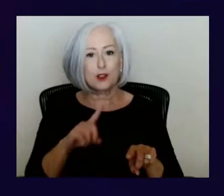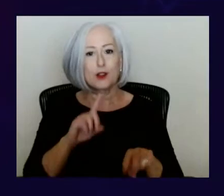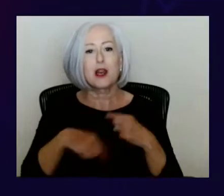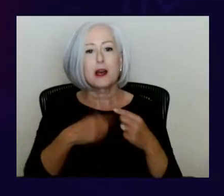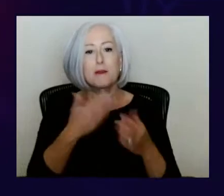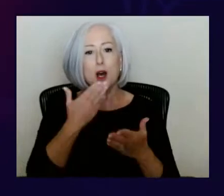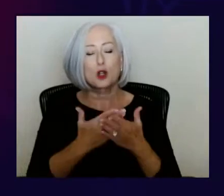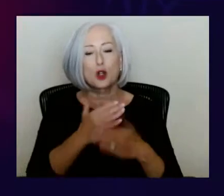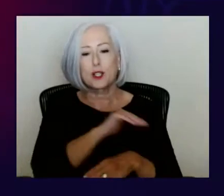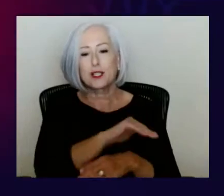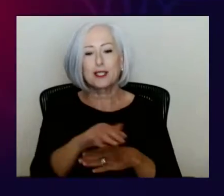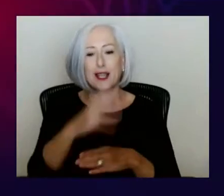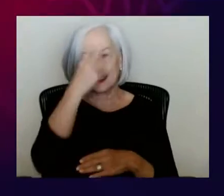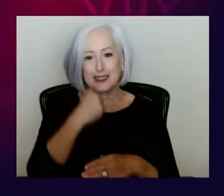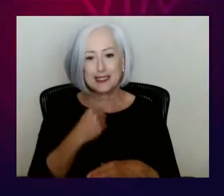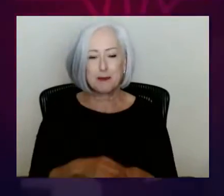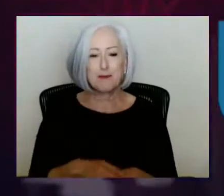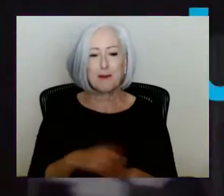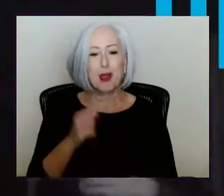10.